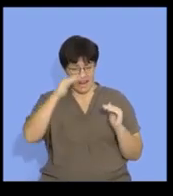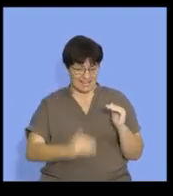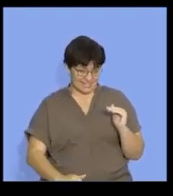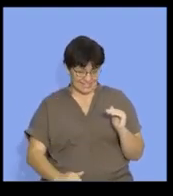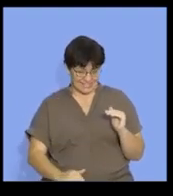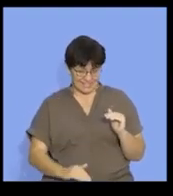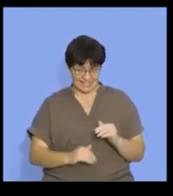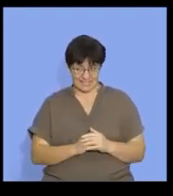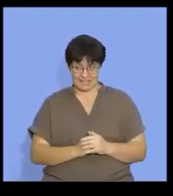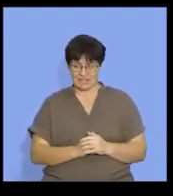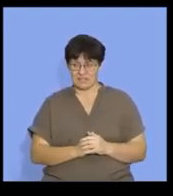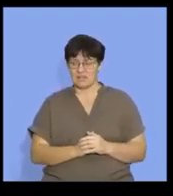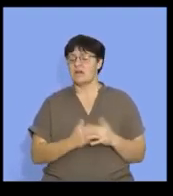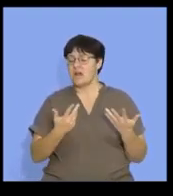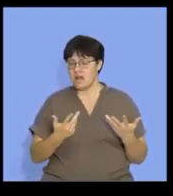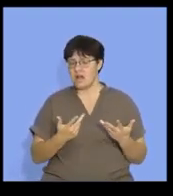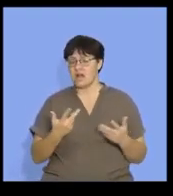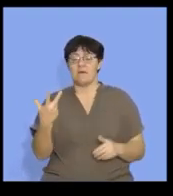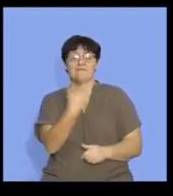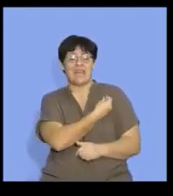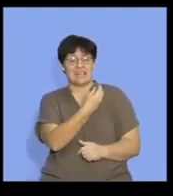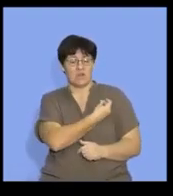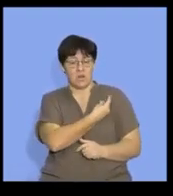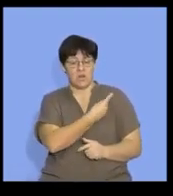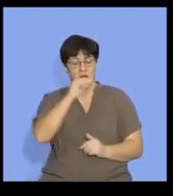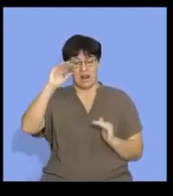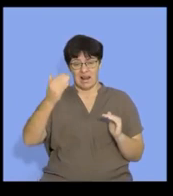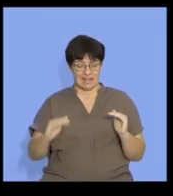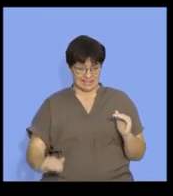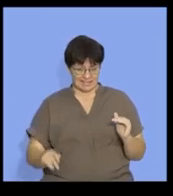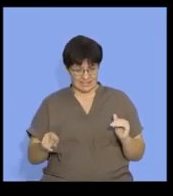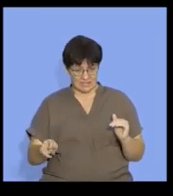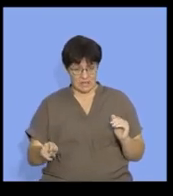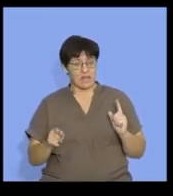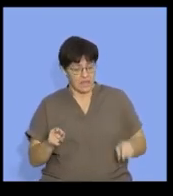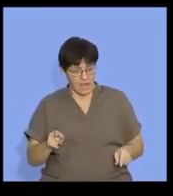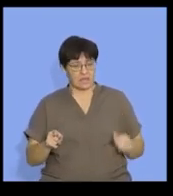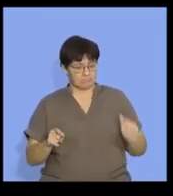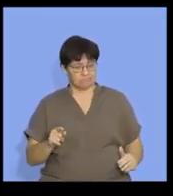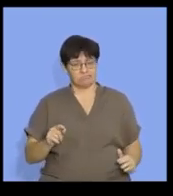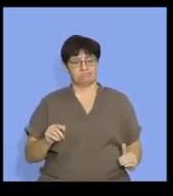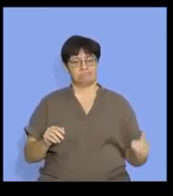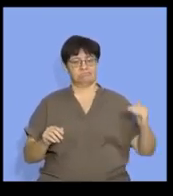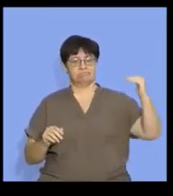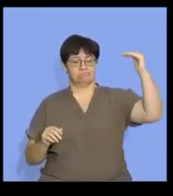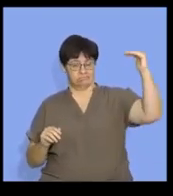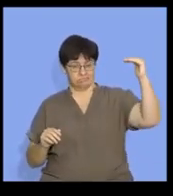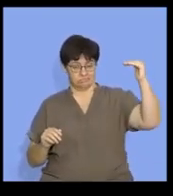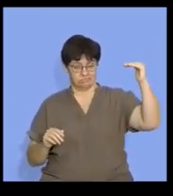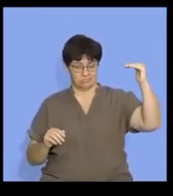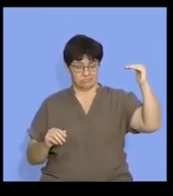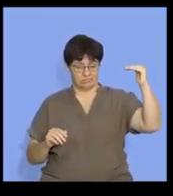here, if our vaccinations are down, what happens after that? Our cases increase. So